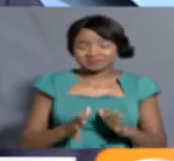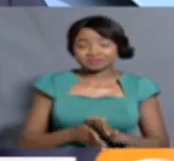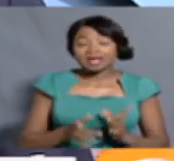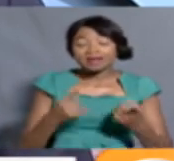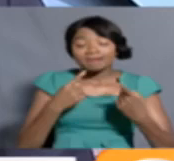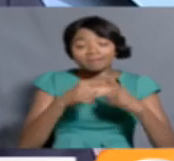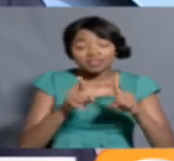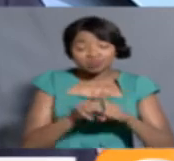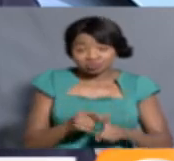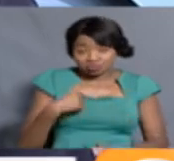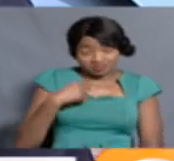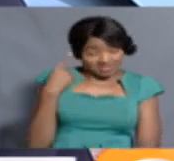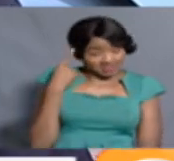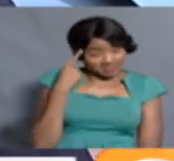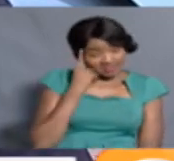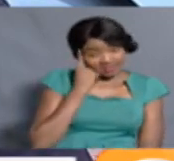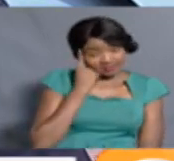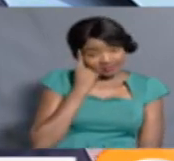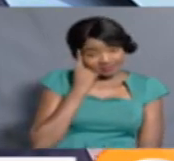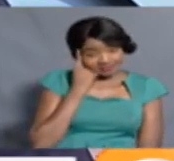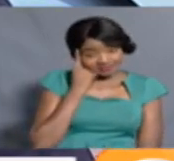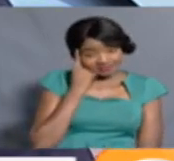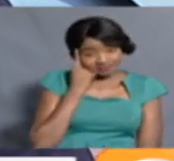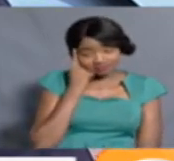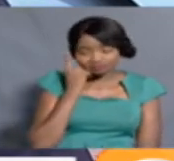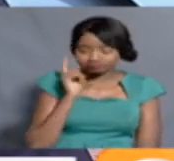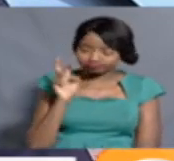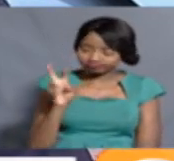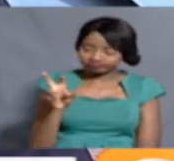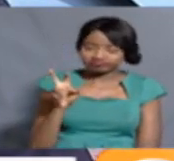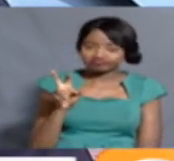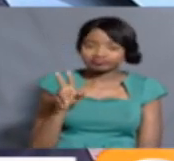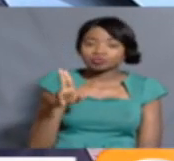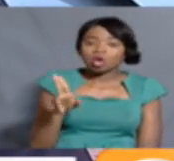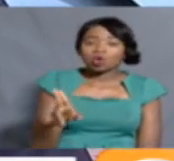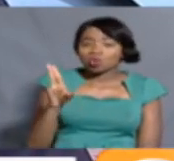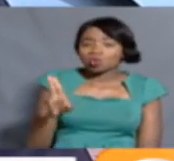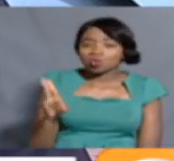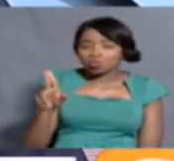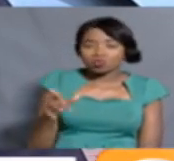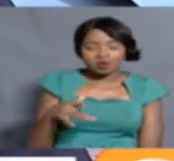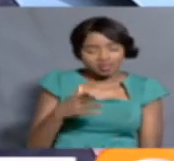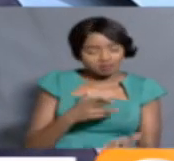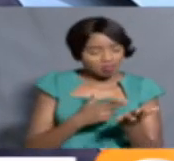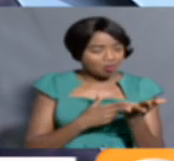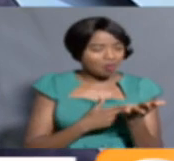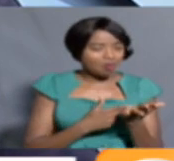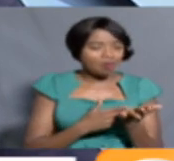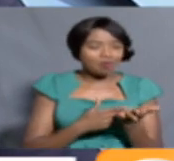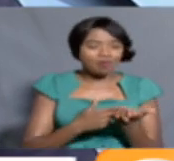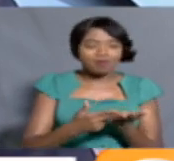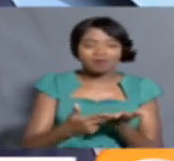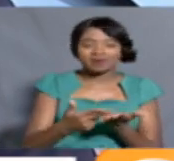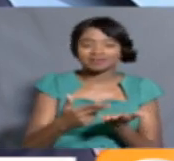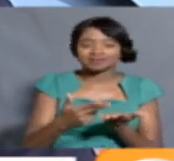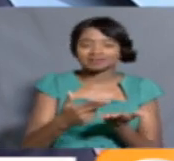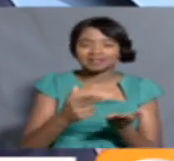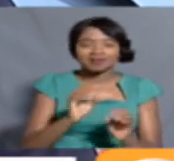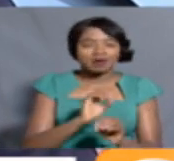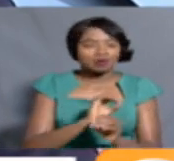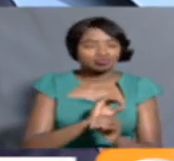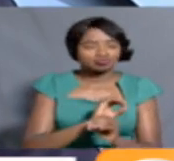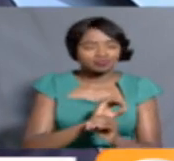think he looks like he is being sincere on the kind of conversations they've had